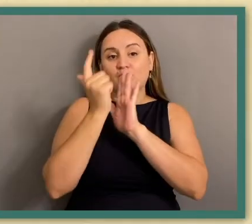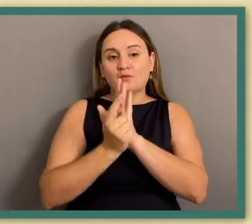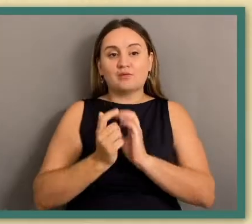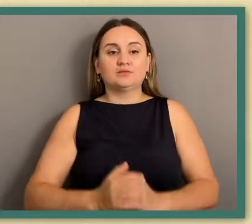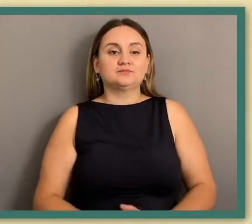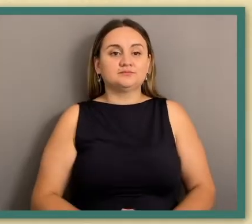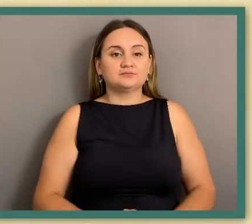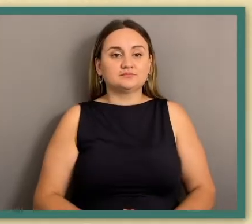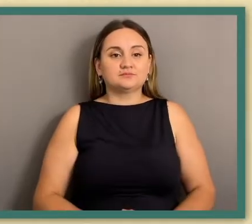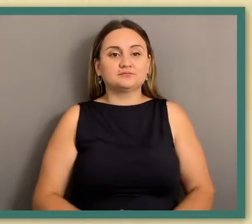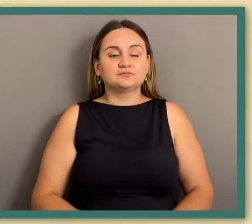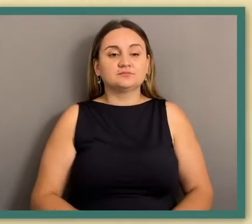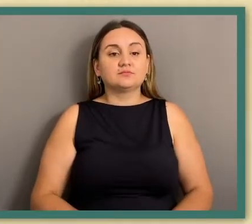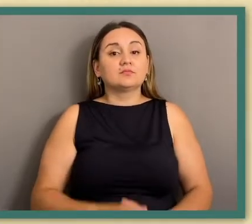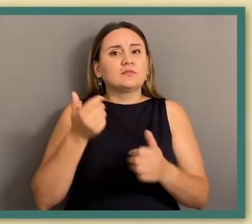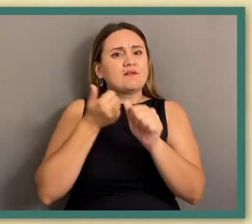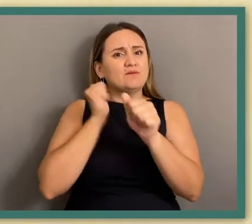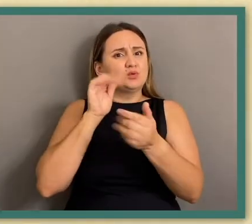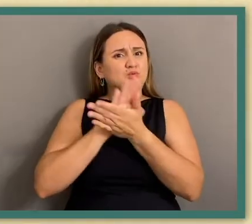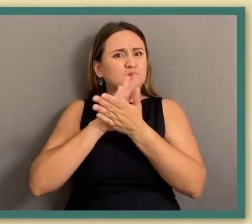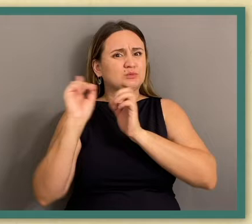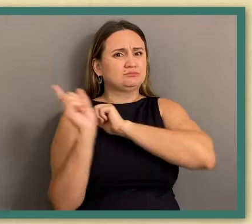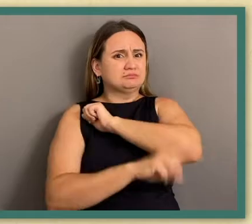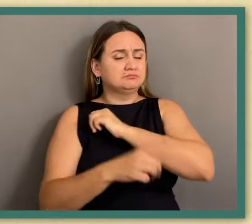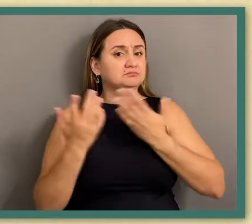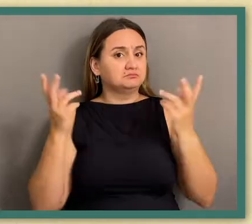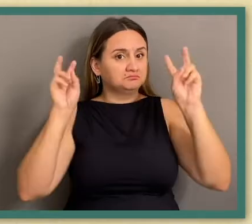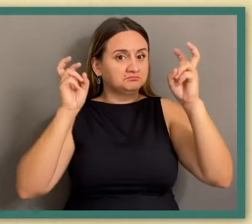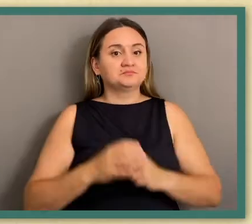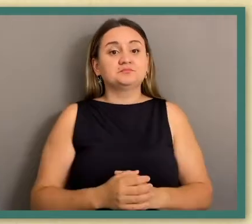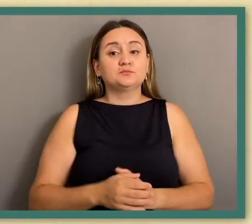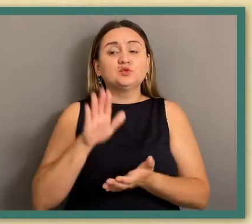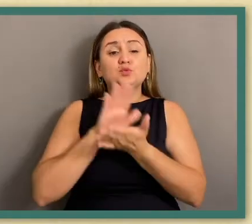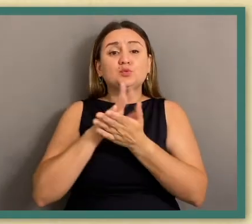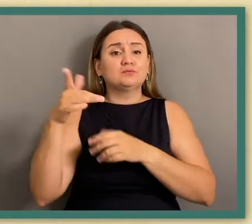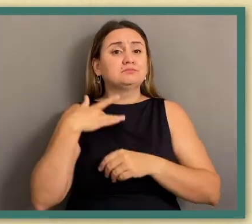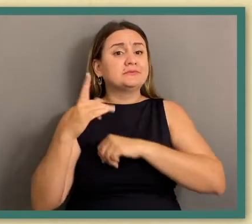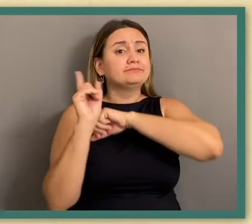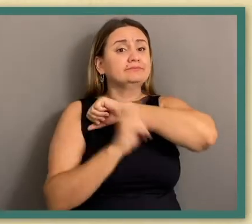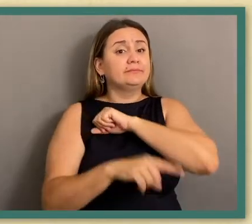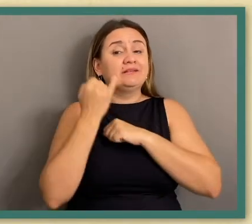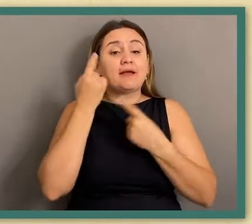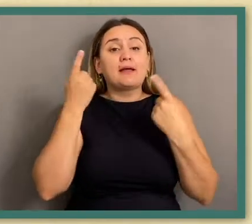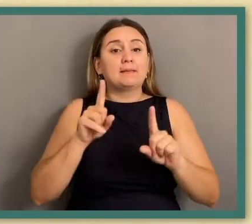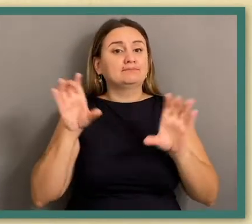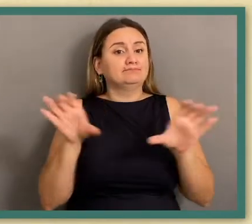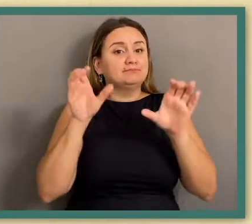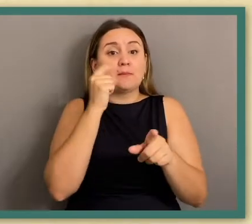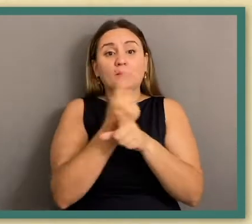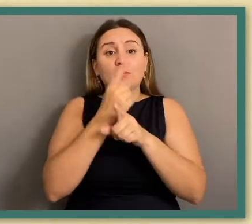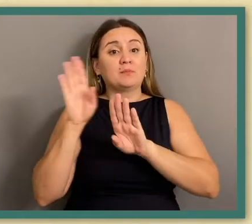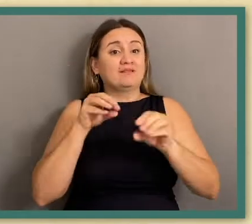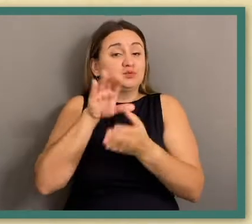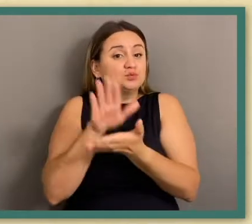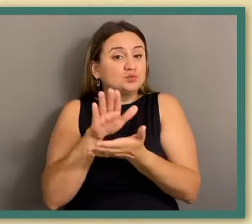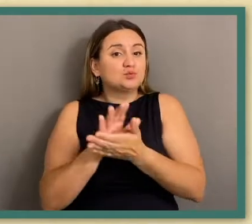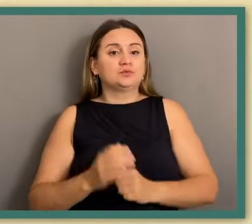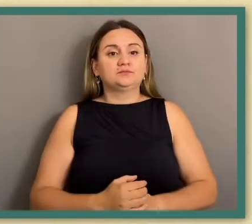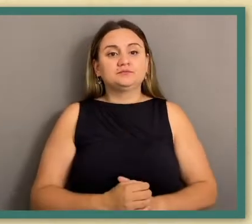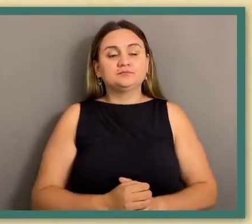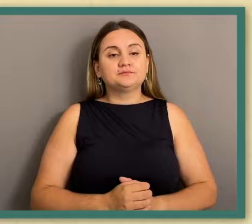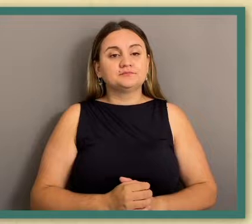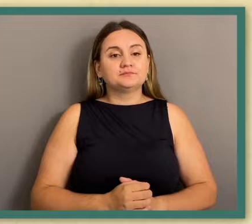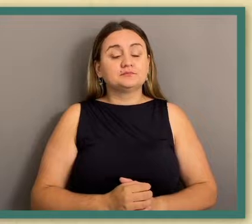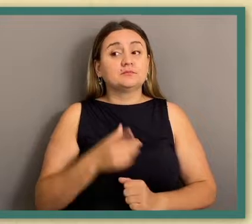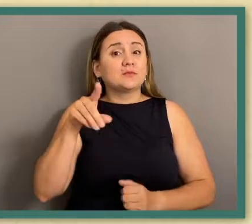The Arizona Center for Disability Law. Avoiding school discipline. Students are disciplined when they engage in